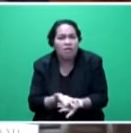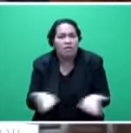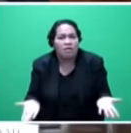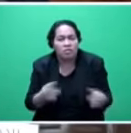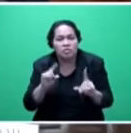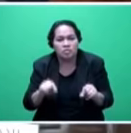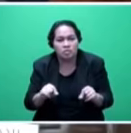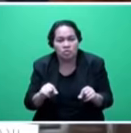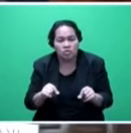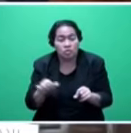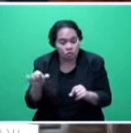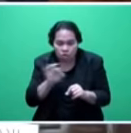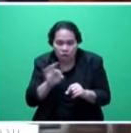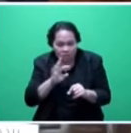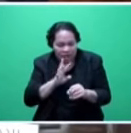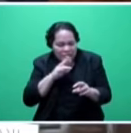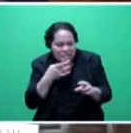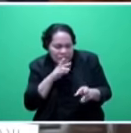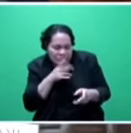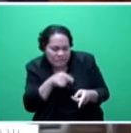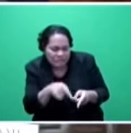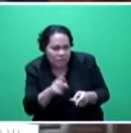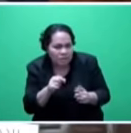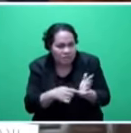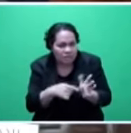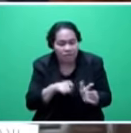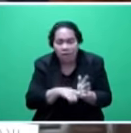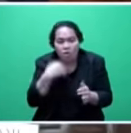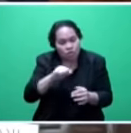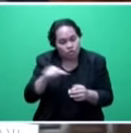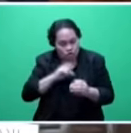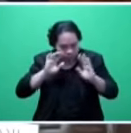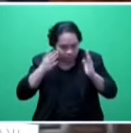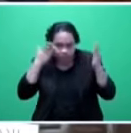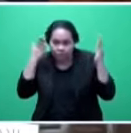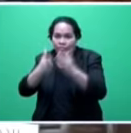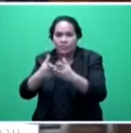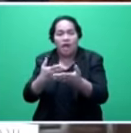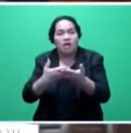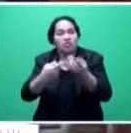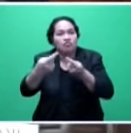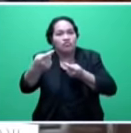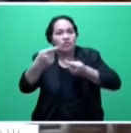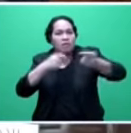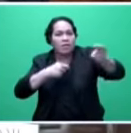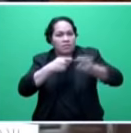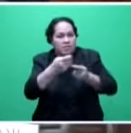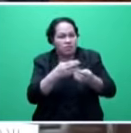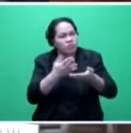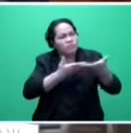with our tariffs, we should pay more attention on facilitating trade and providing the enabling environment for